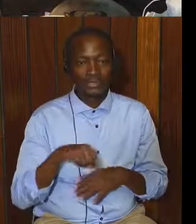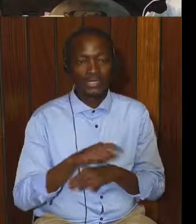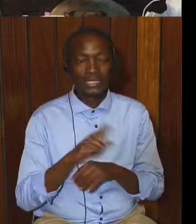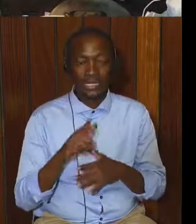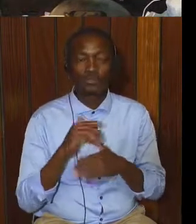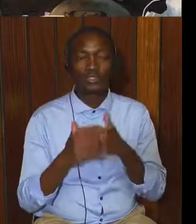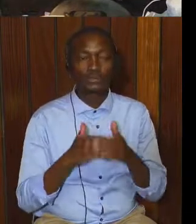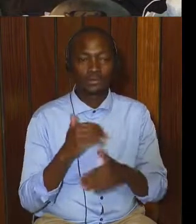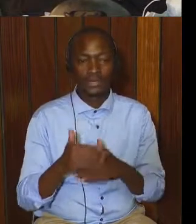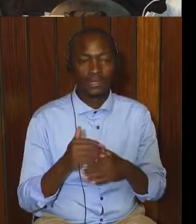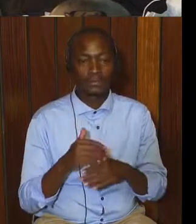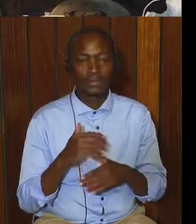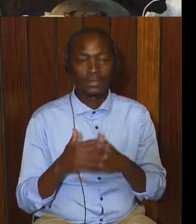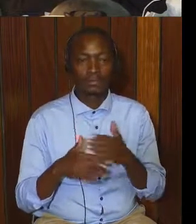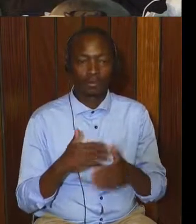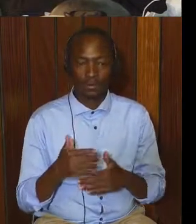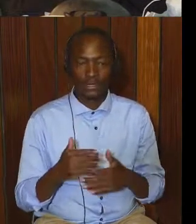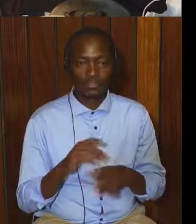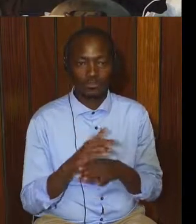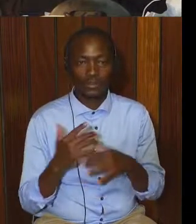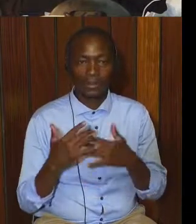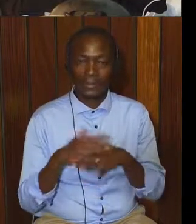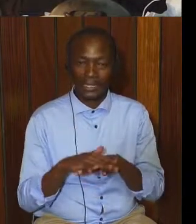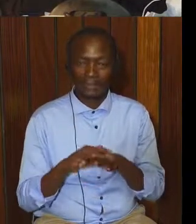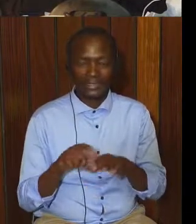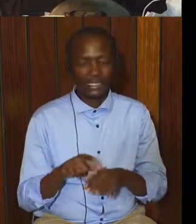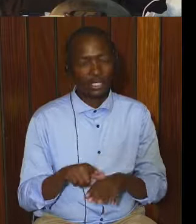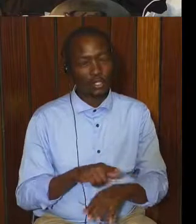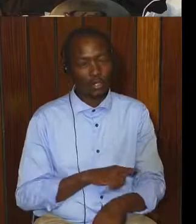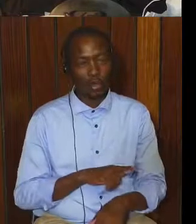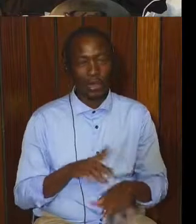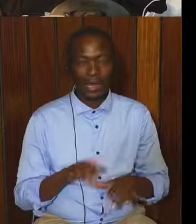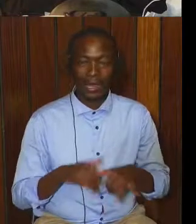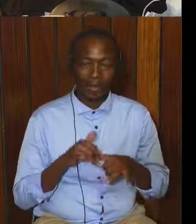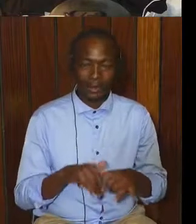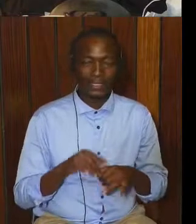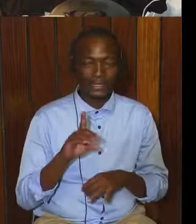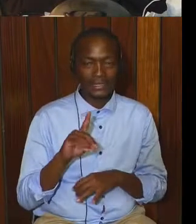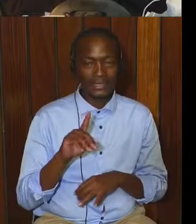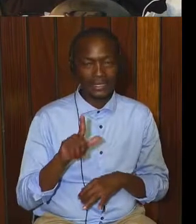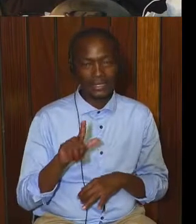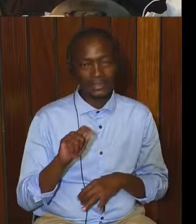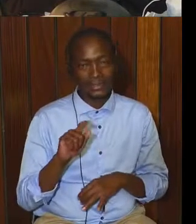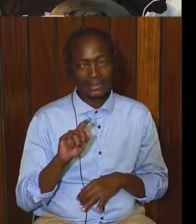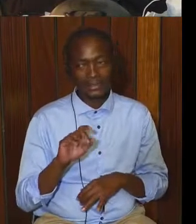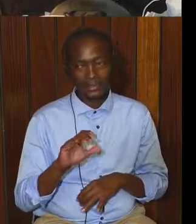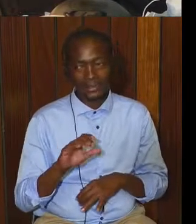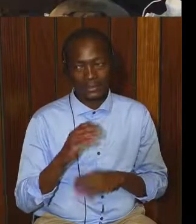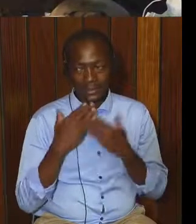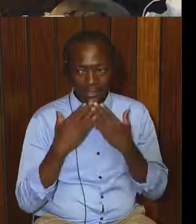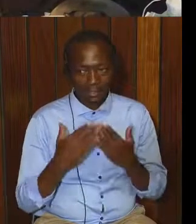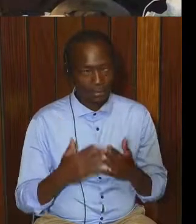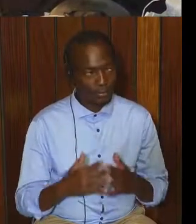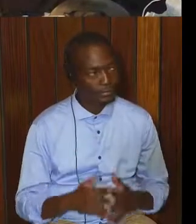speed up the process of implementing that long-awaited DLTC. Thank you, HOD.